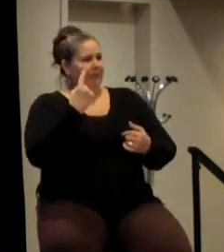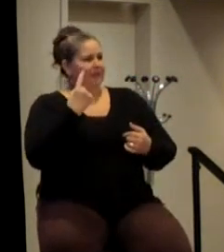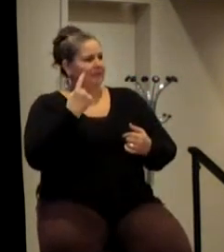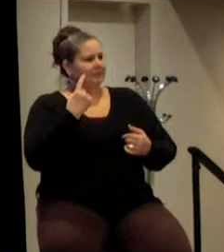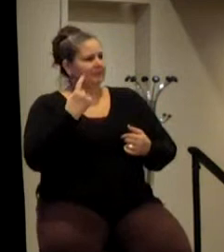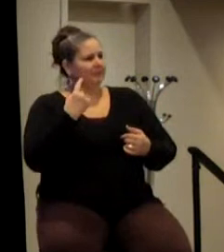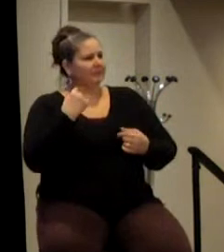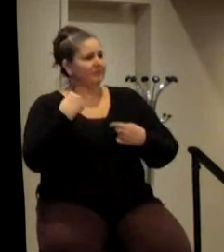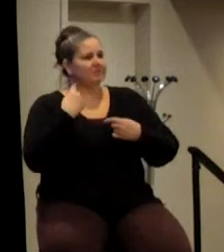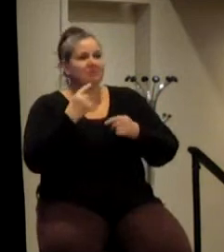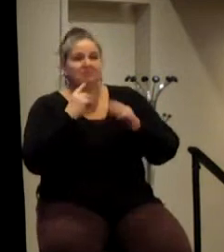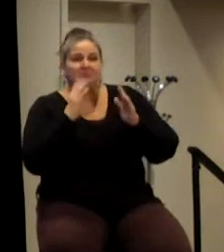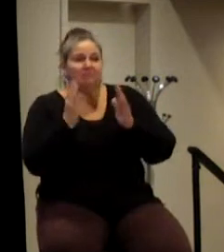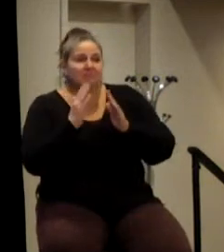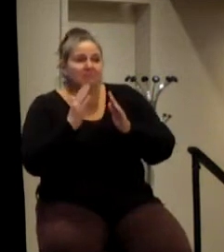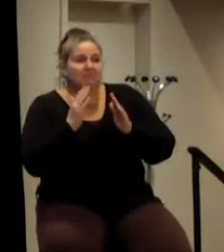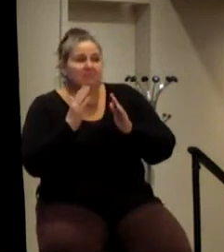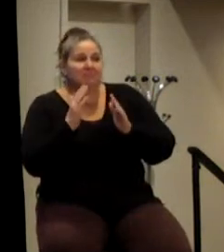very successful one.